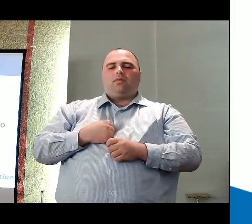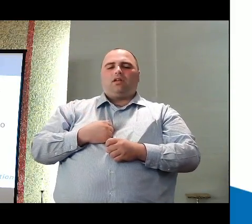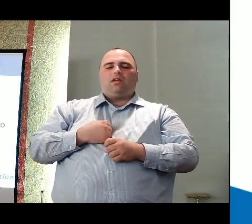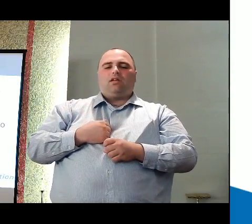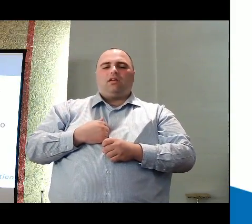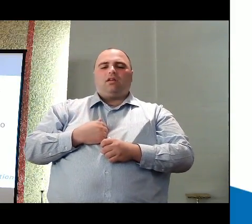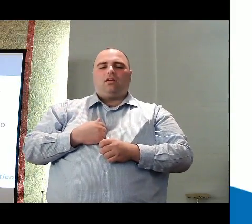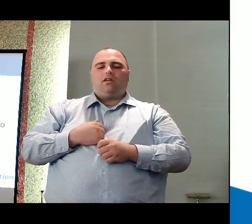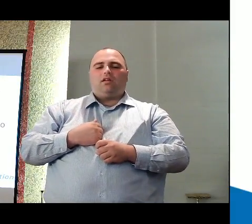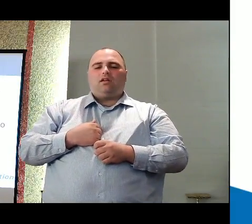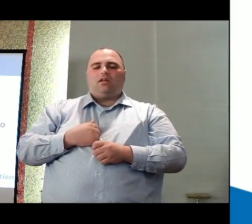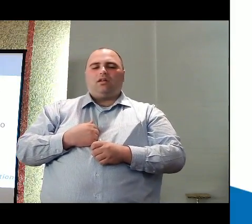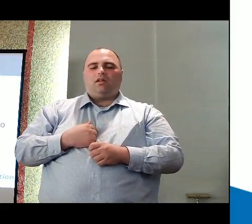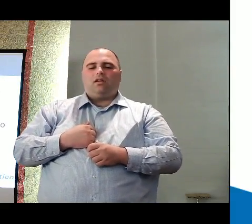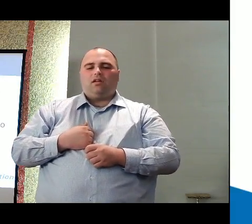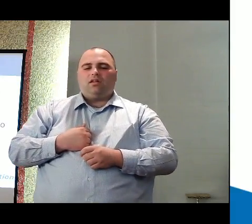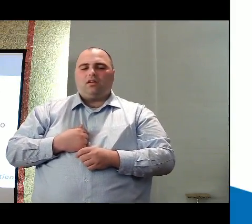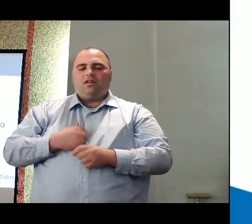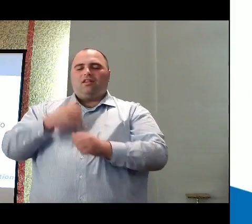given me.